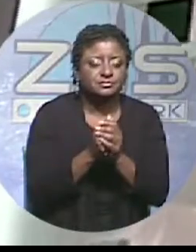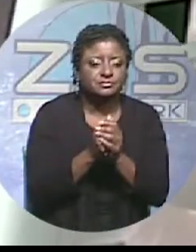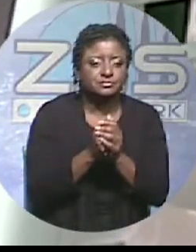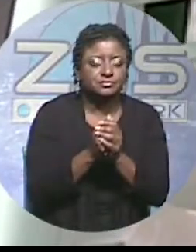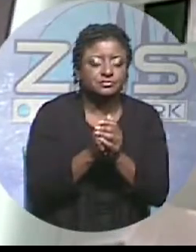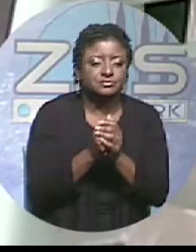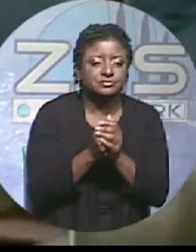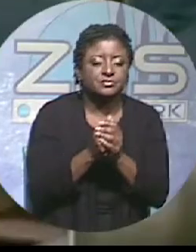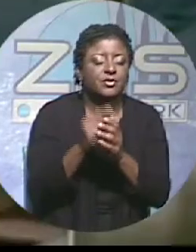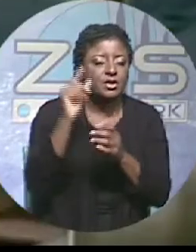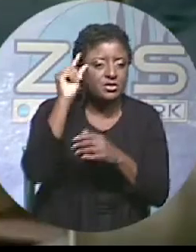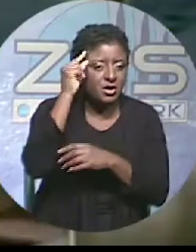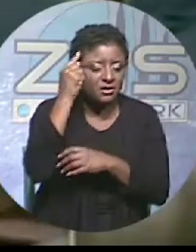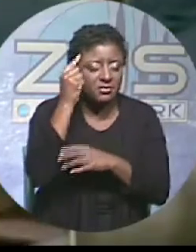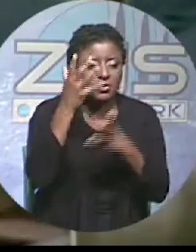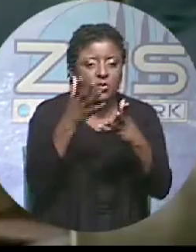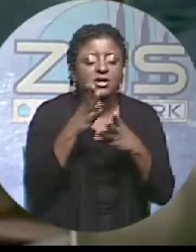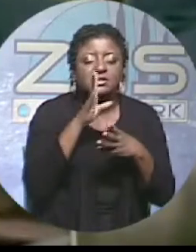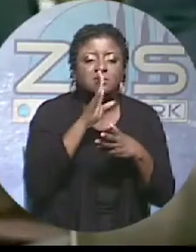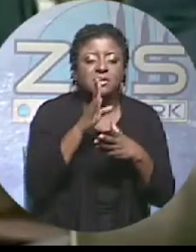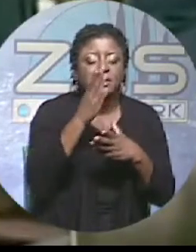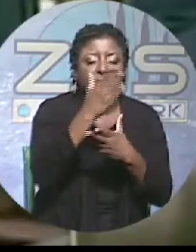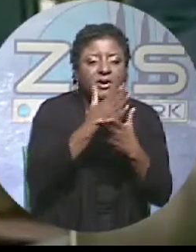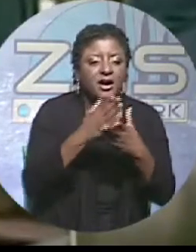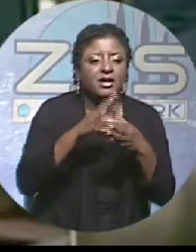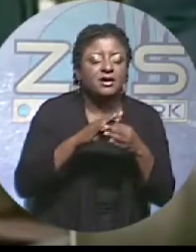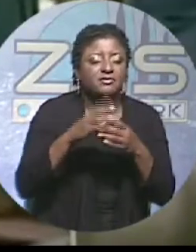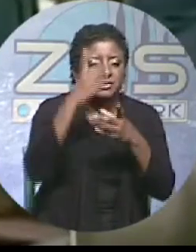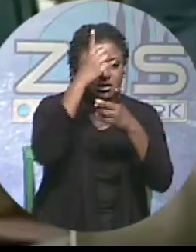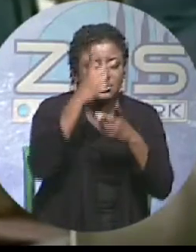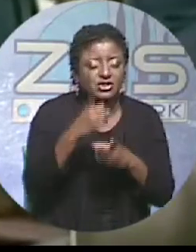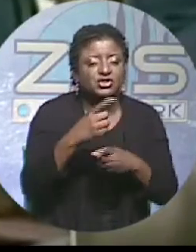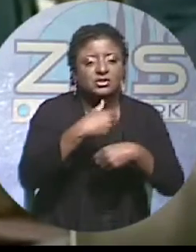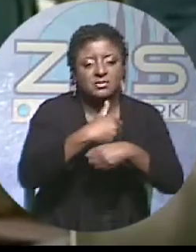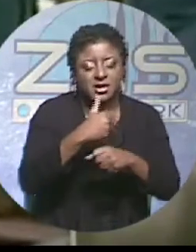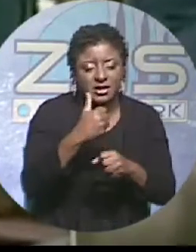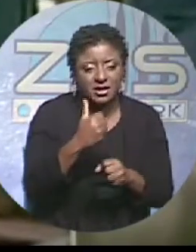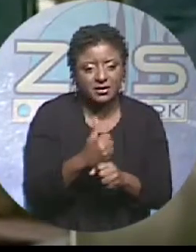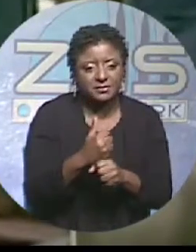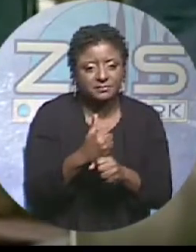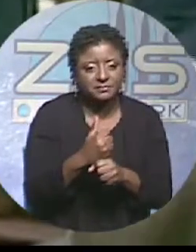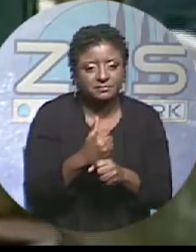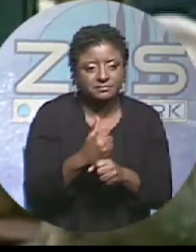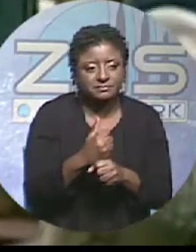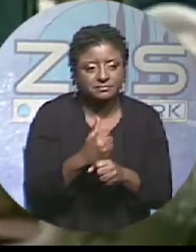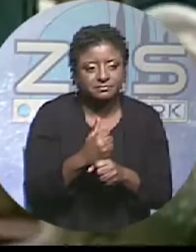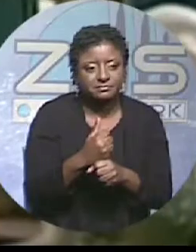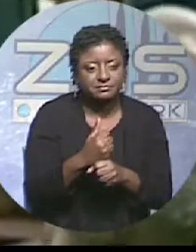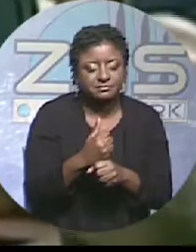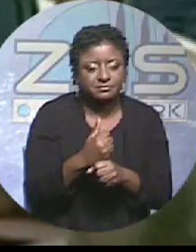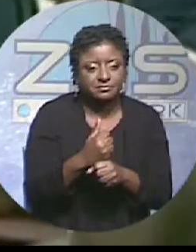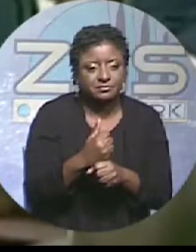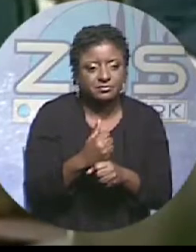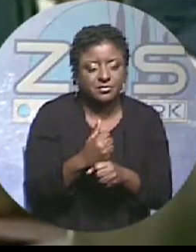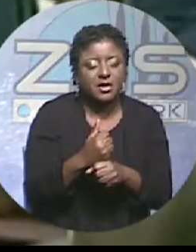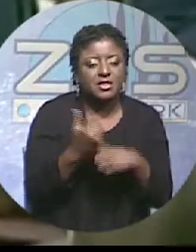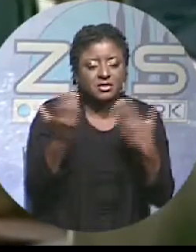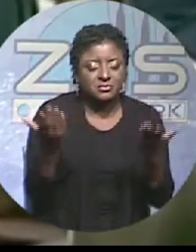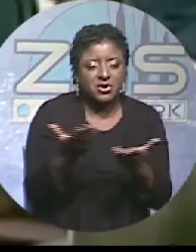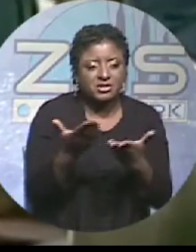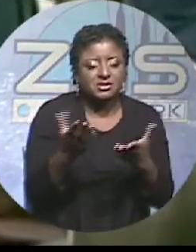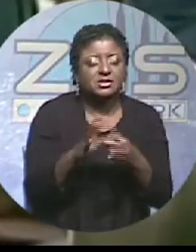Bahama Port Authority. It is a considered view that the presence of the central government of the